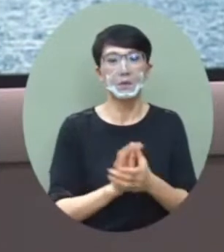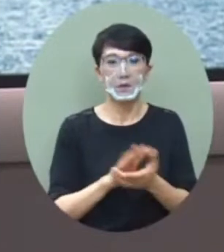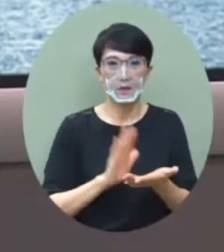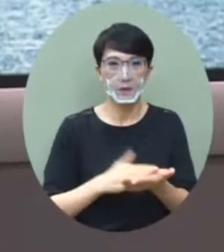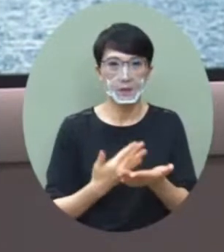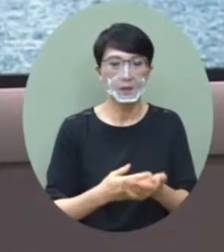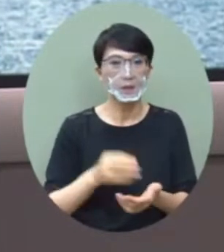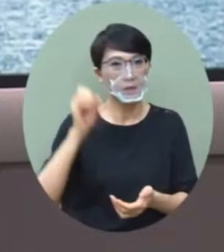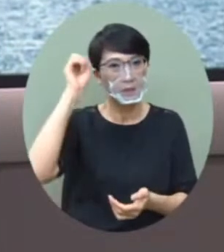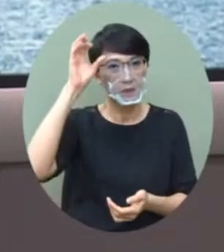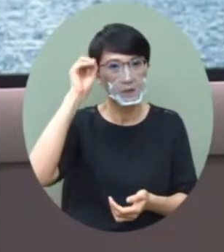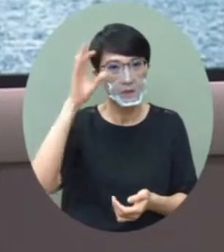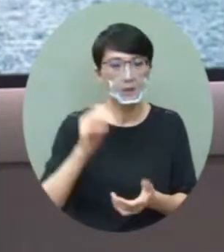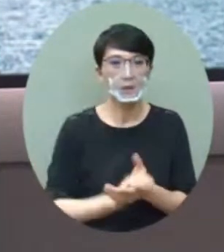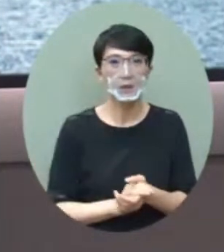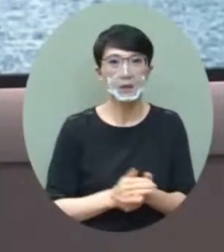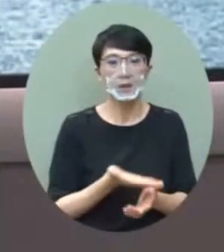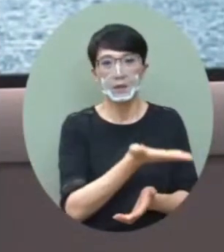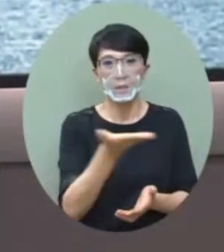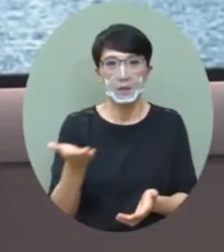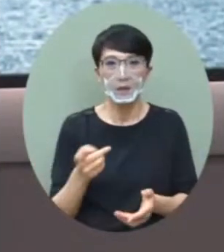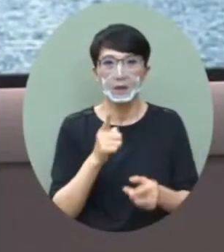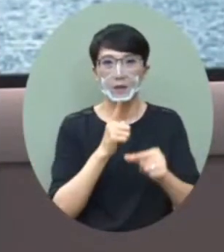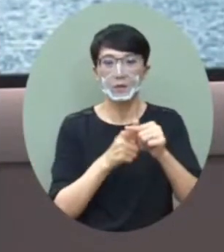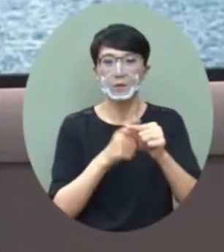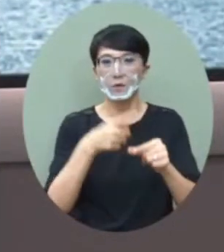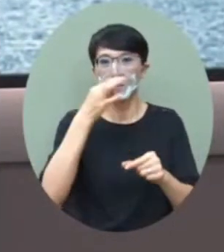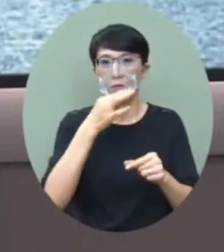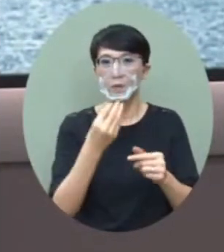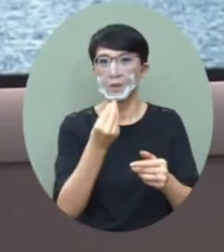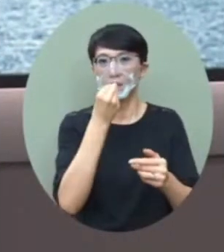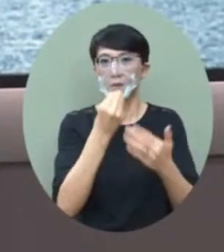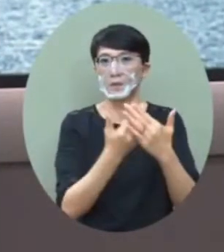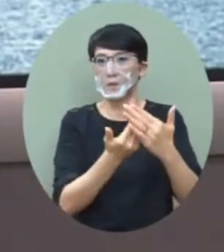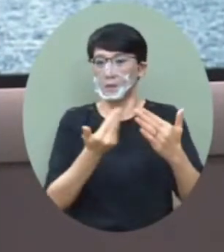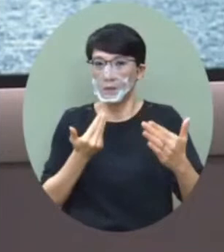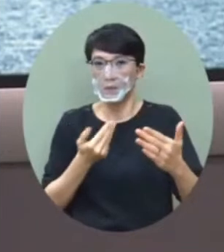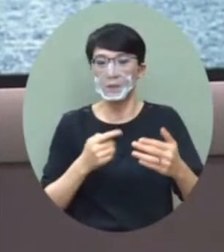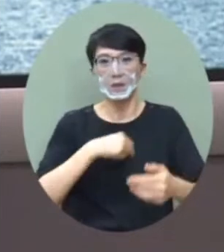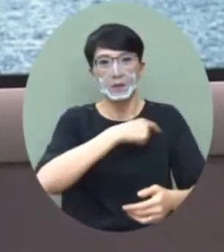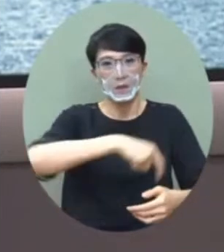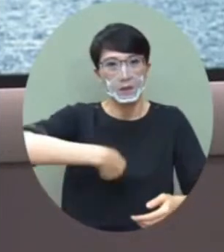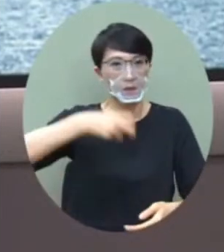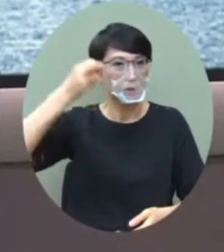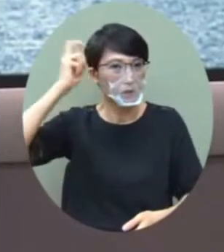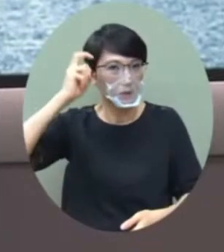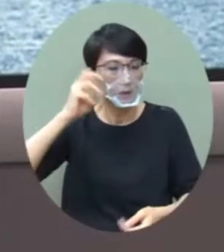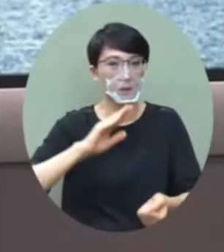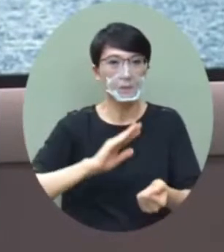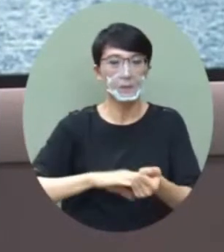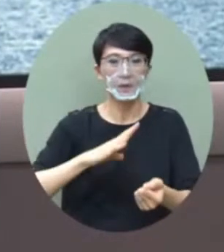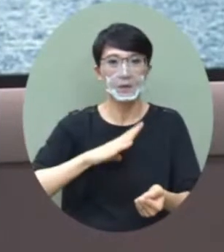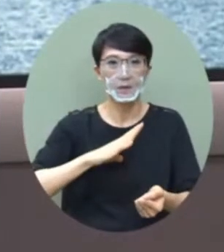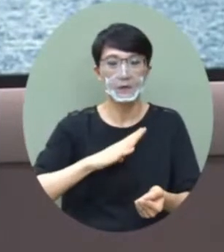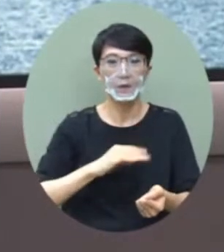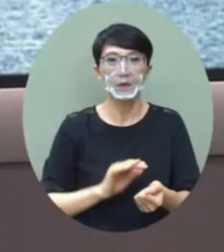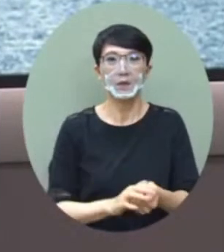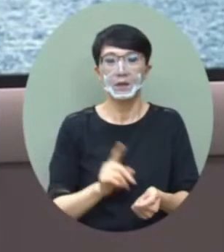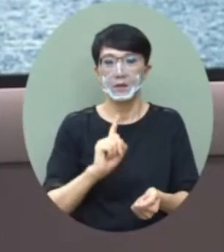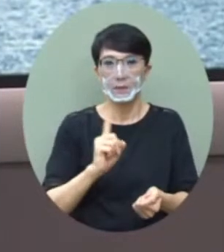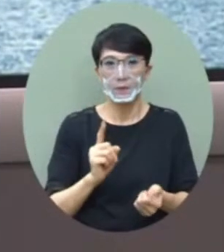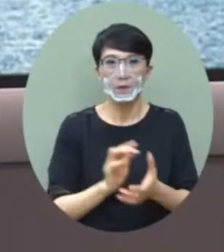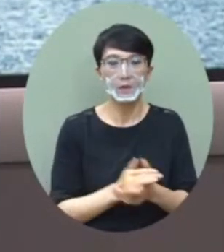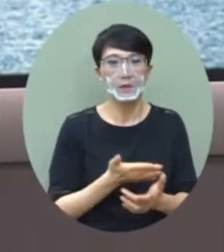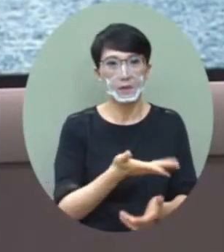after taking the Chinese proprietary medicine. But we do suggest that before you take a certain medicine, you should take into